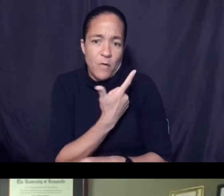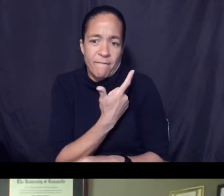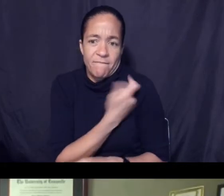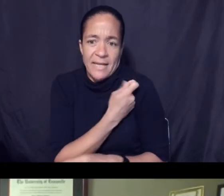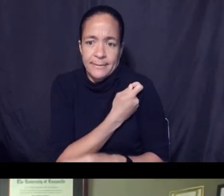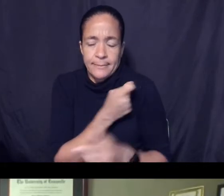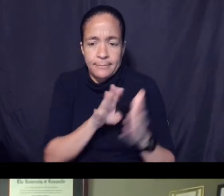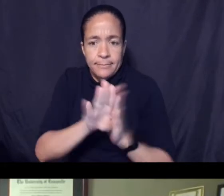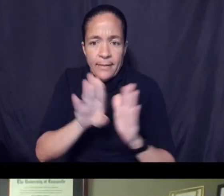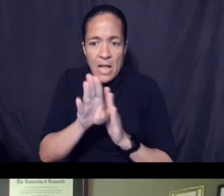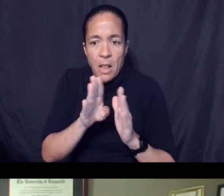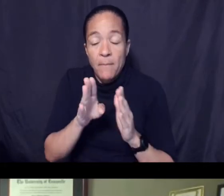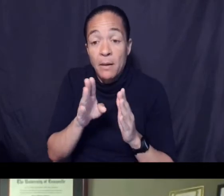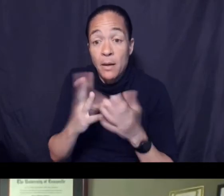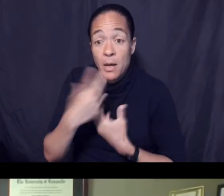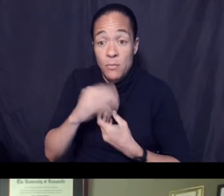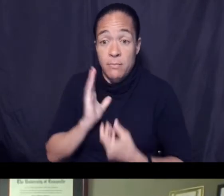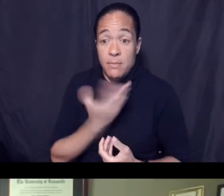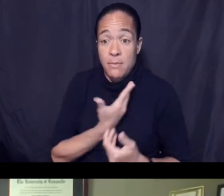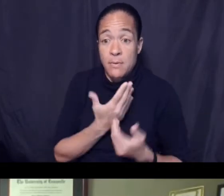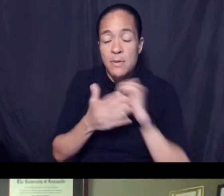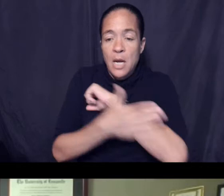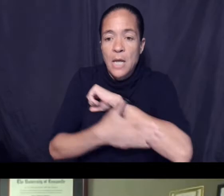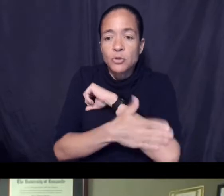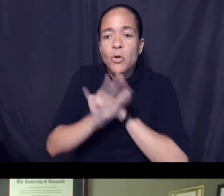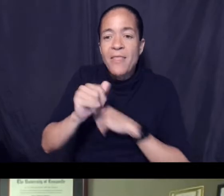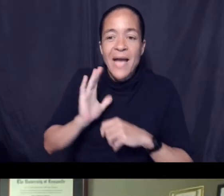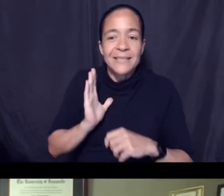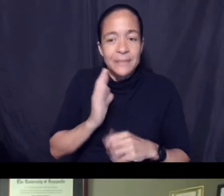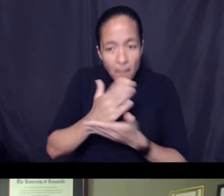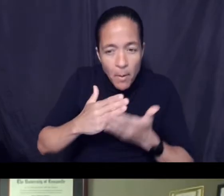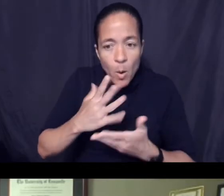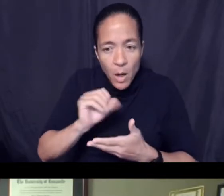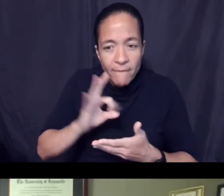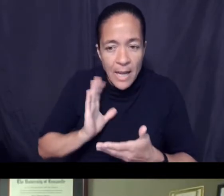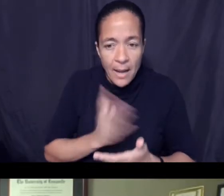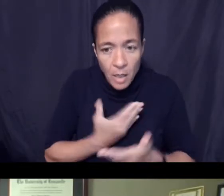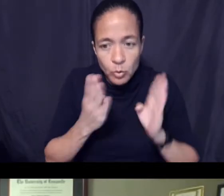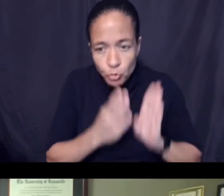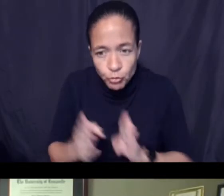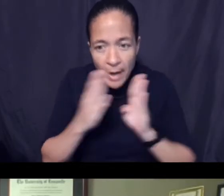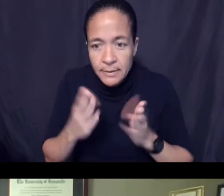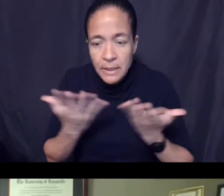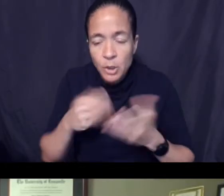vaccine candidates in our country. And so that has been part of our vaccine strategy here in the US.